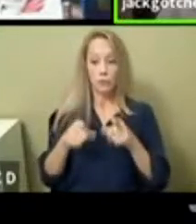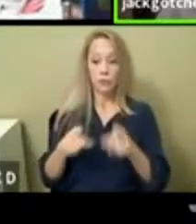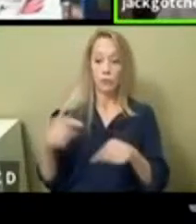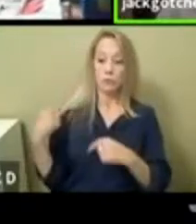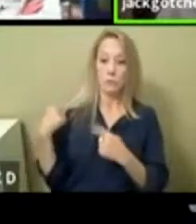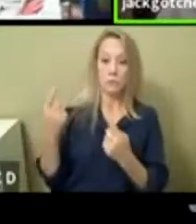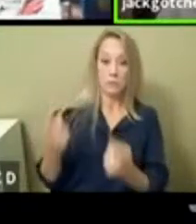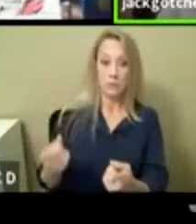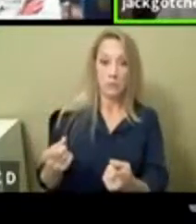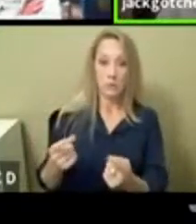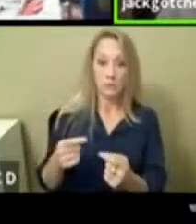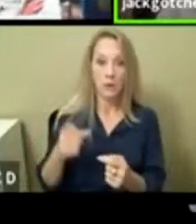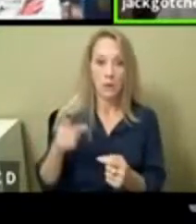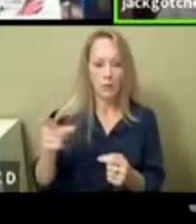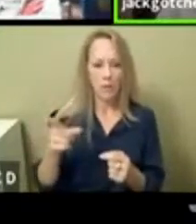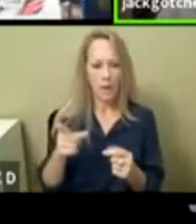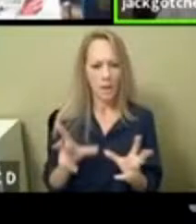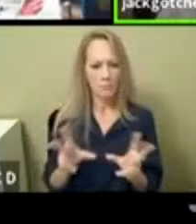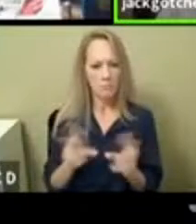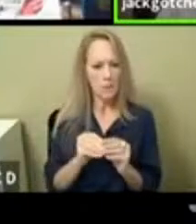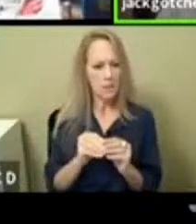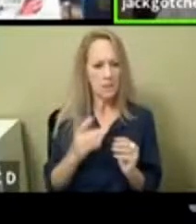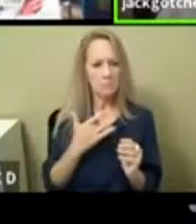only, they meet about once a year.